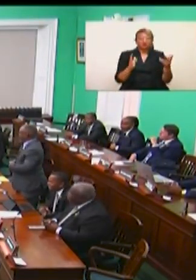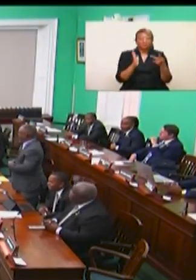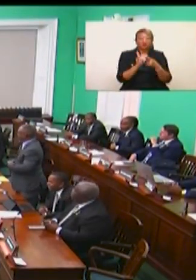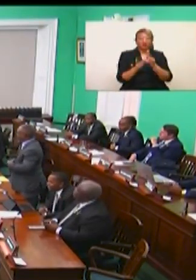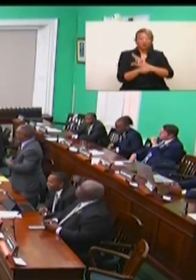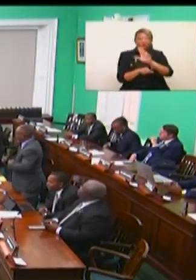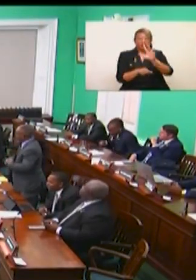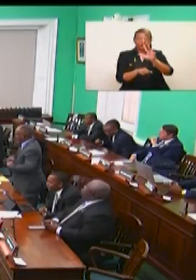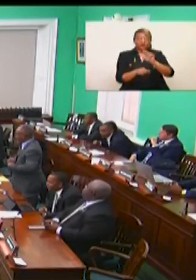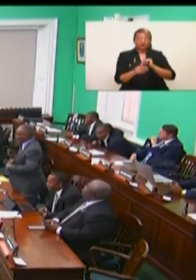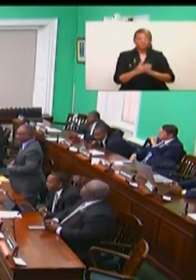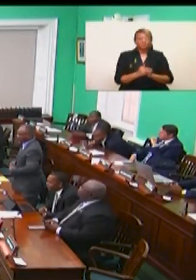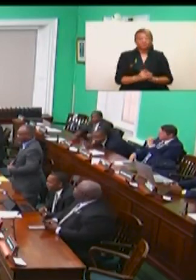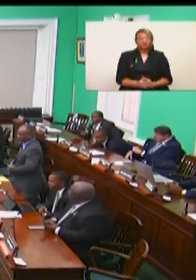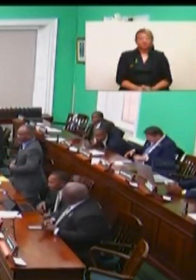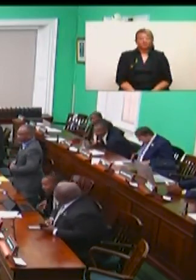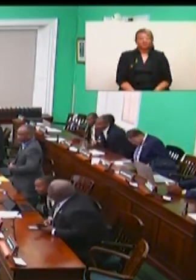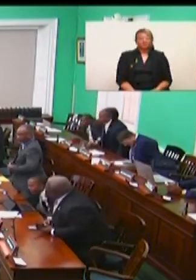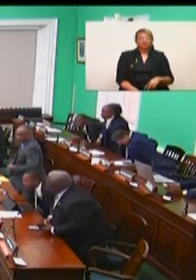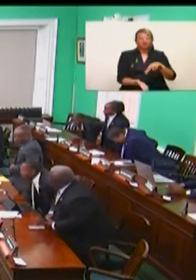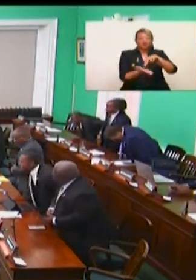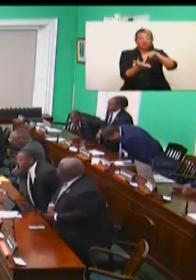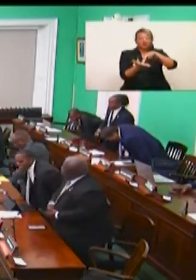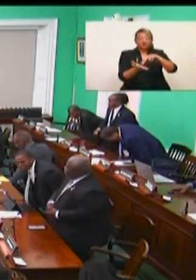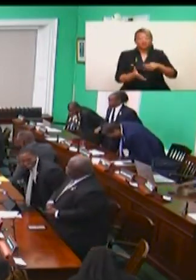3 p.m. All right.